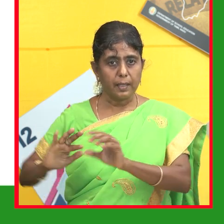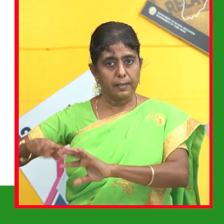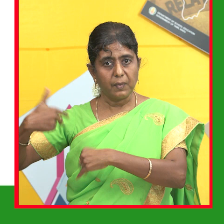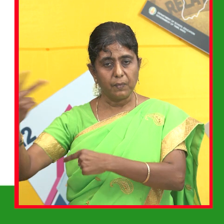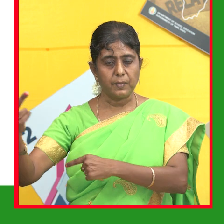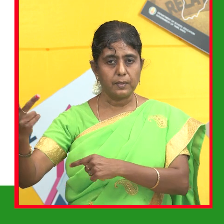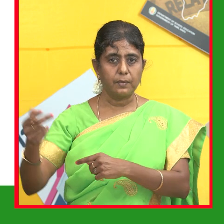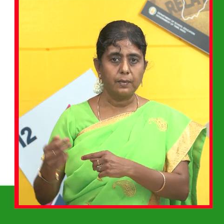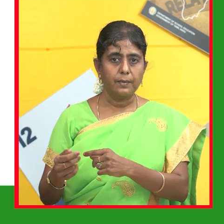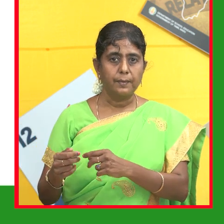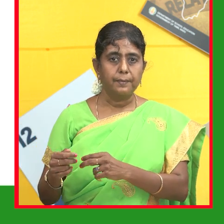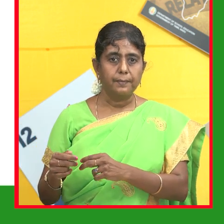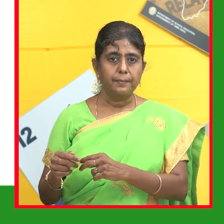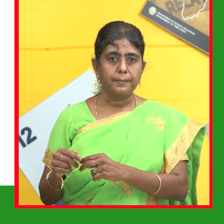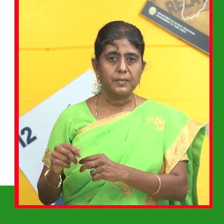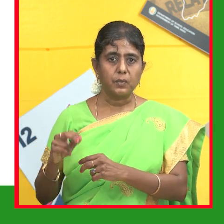in a reciprocal form.